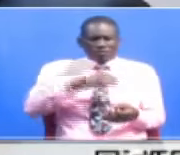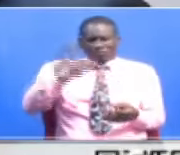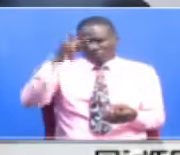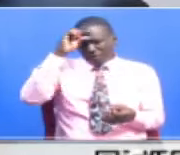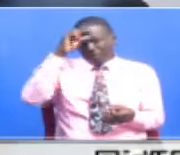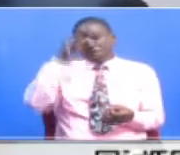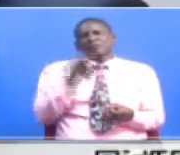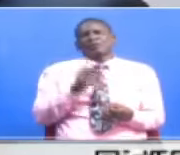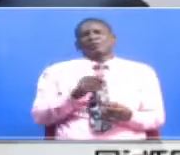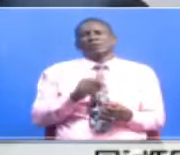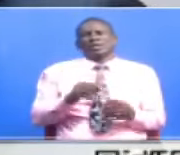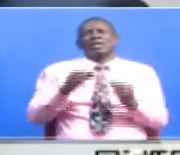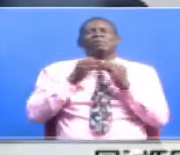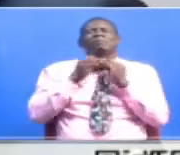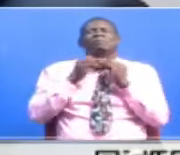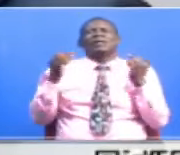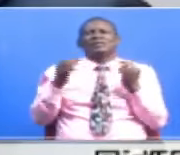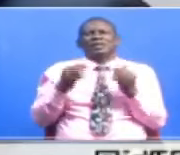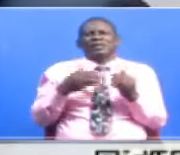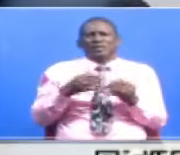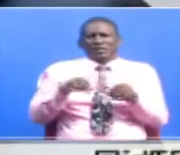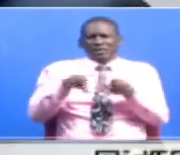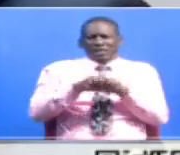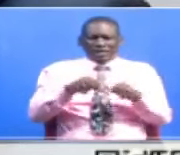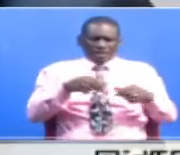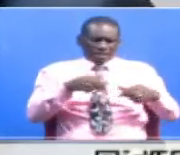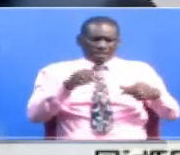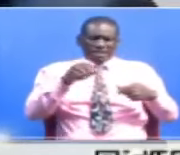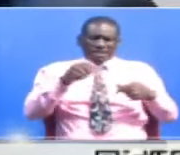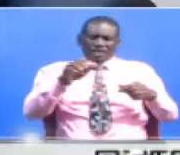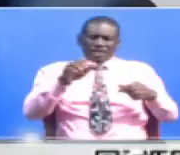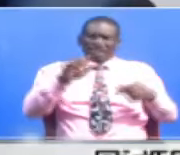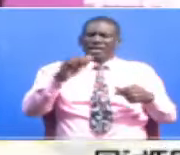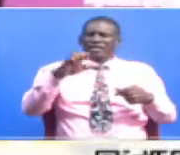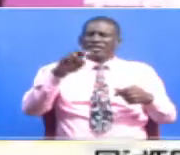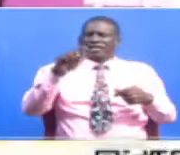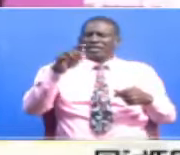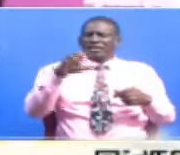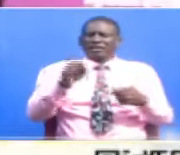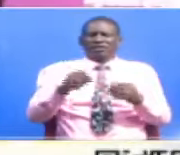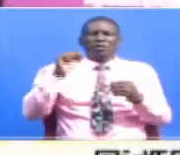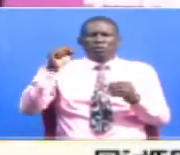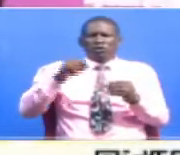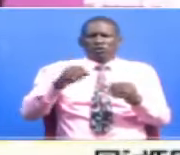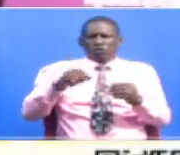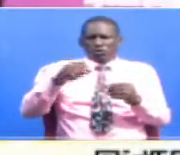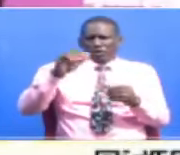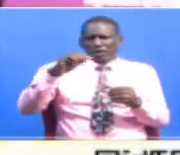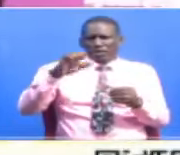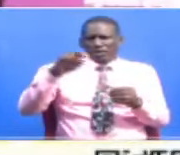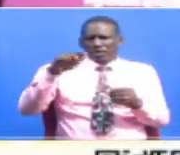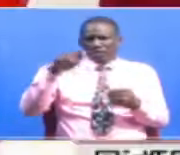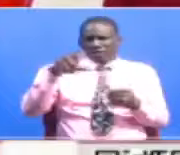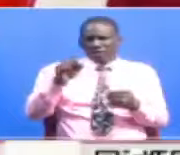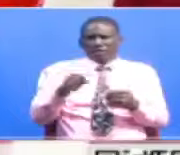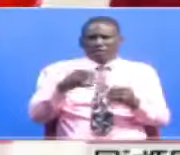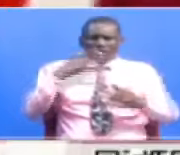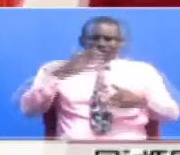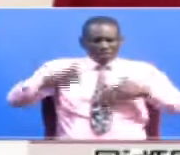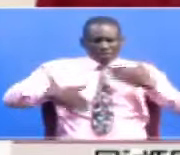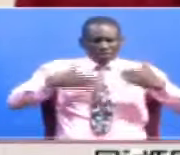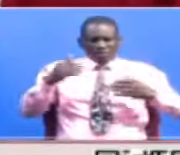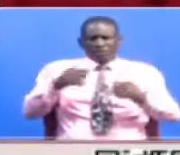state. Clergy have become brokers, political brokers. However, it seems to be a